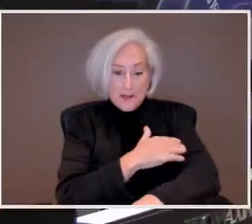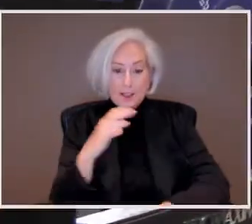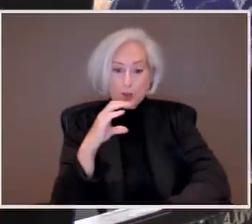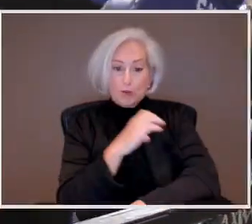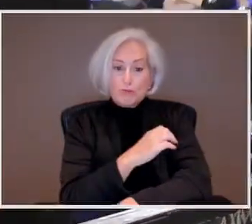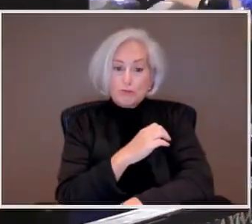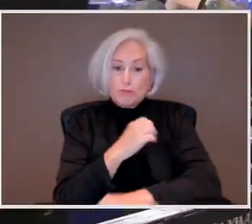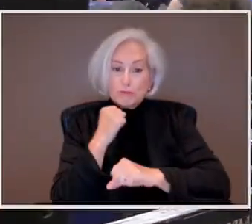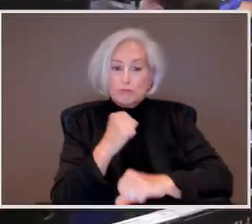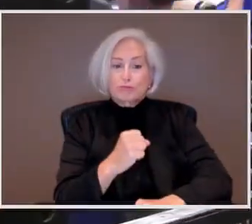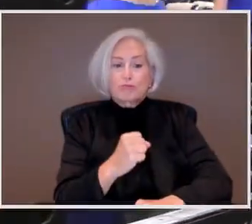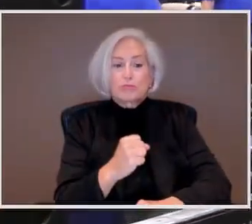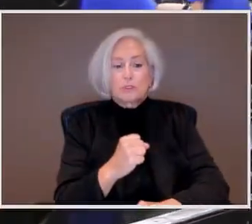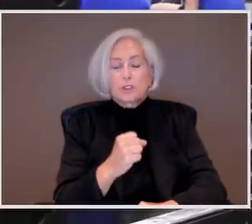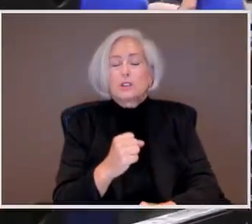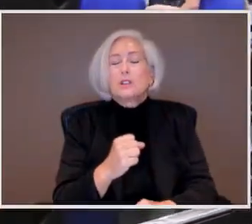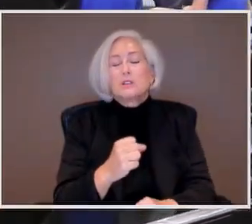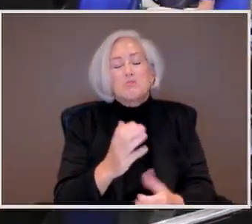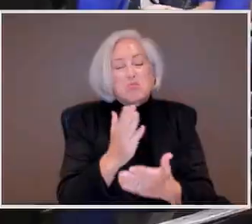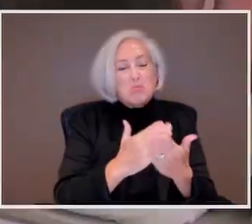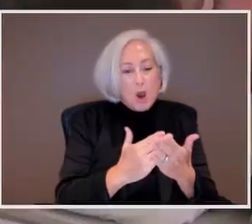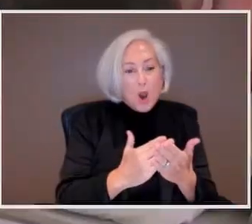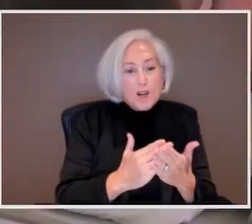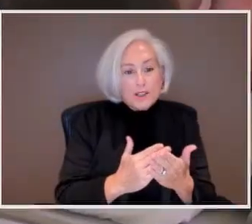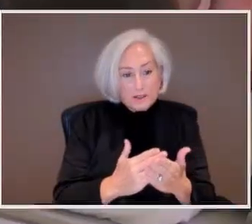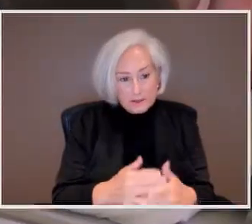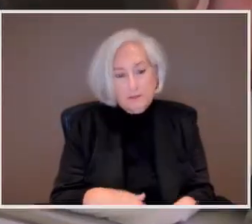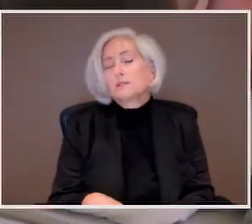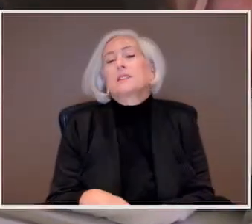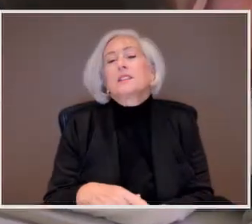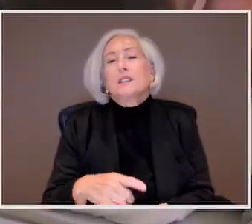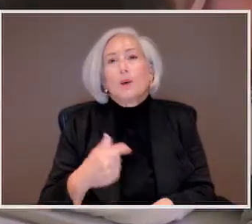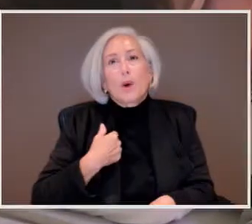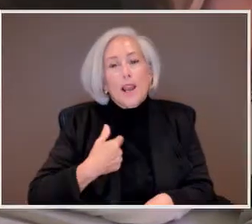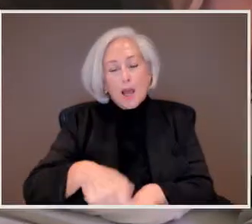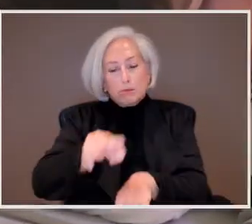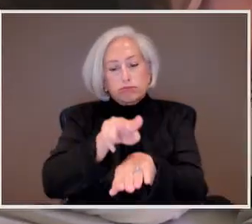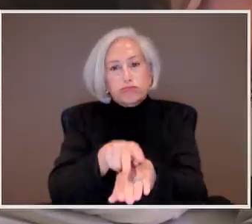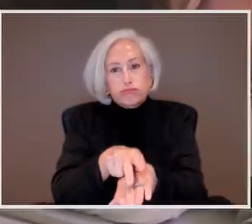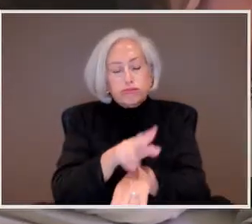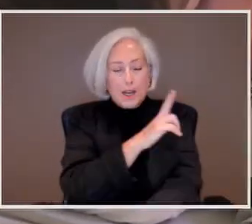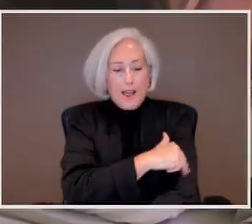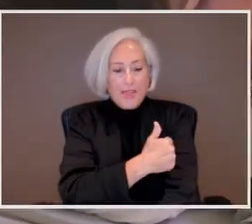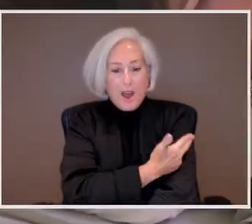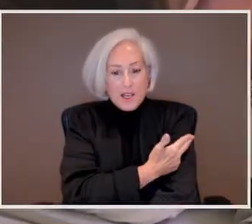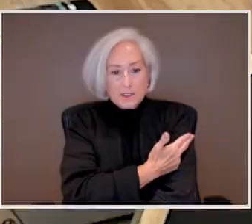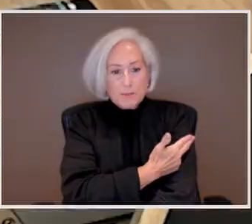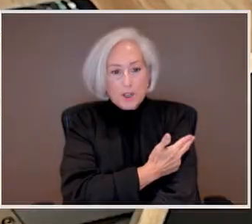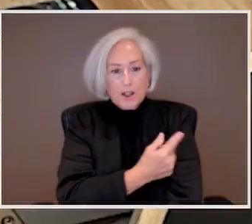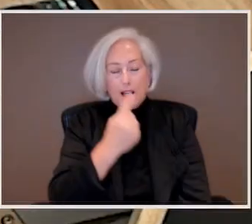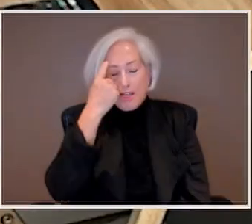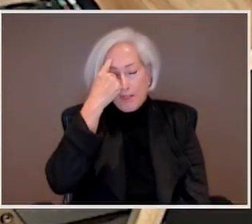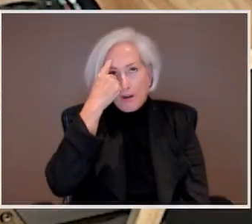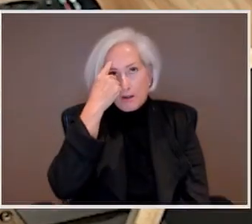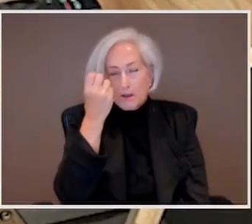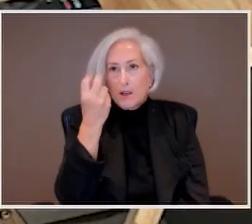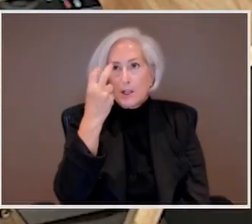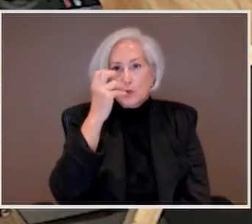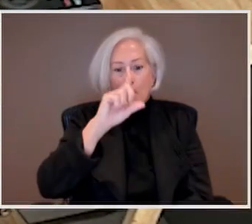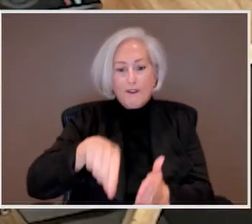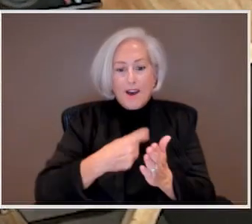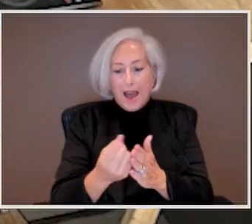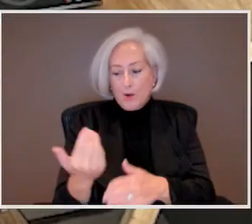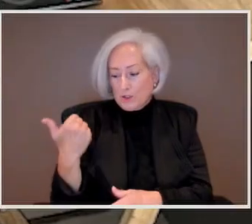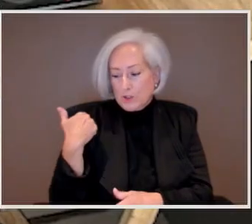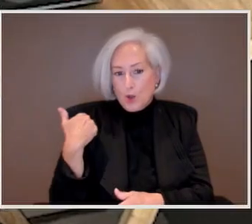was definitely the hardest. Just sitting here in a hospital bed thinking that, 12 hours ago I was running, jumping around as a